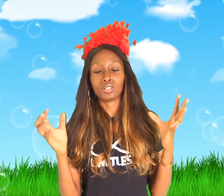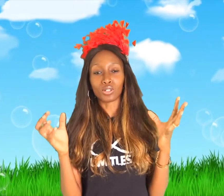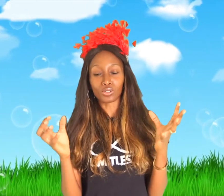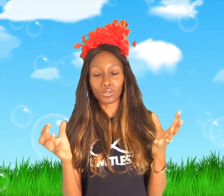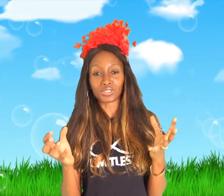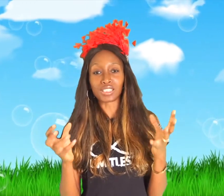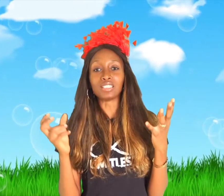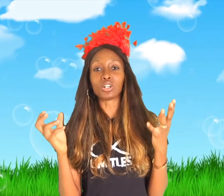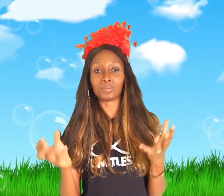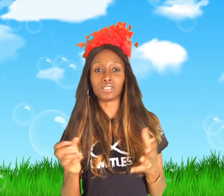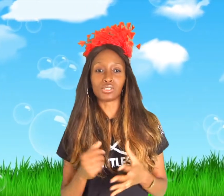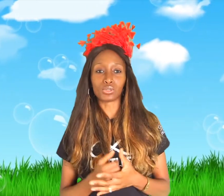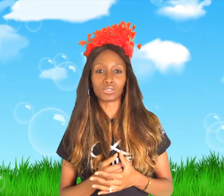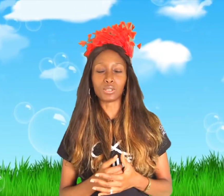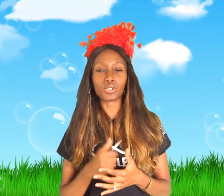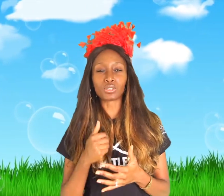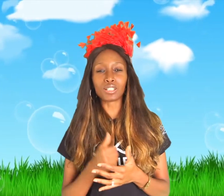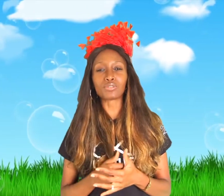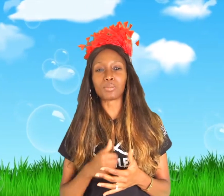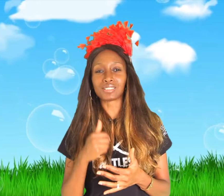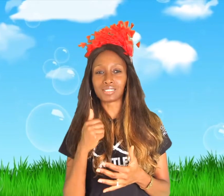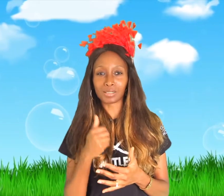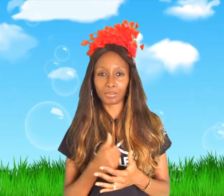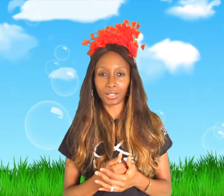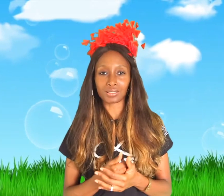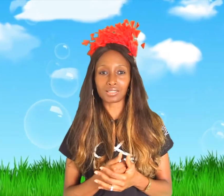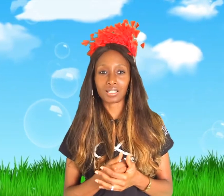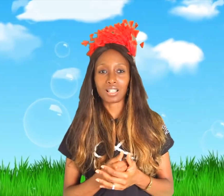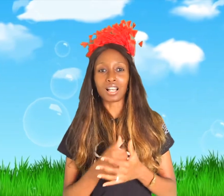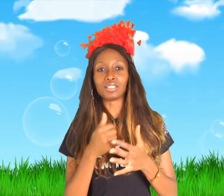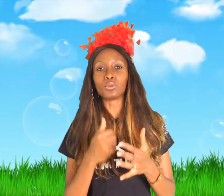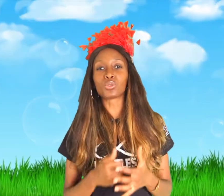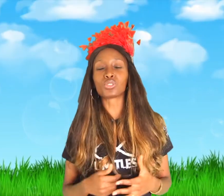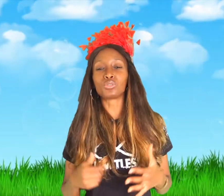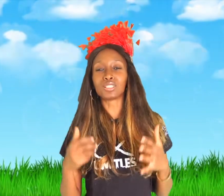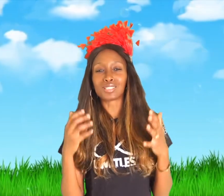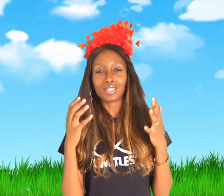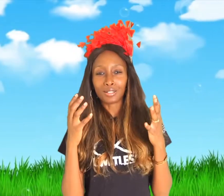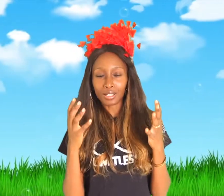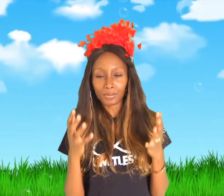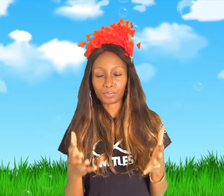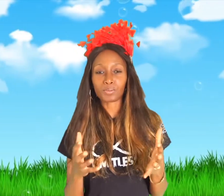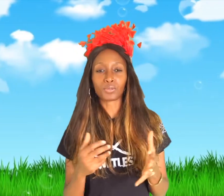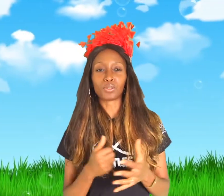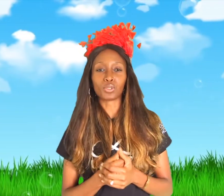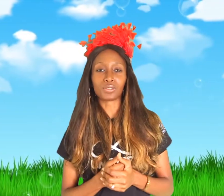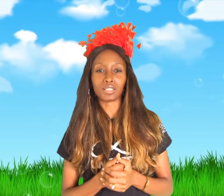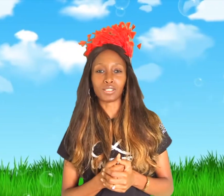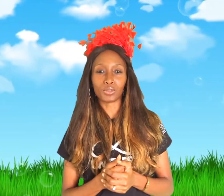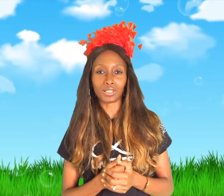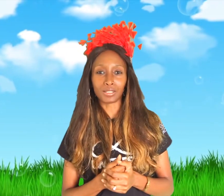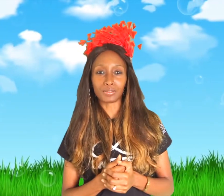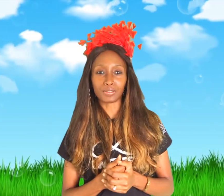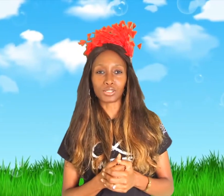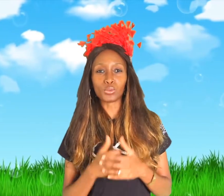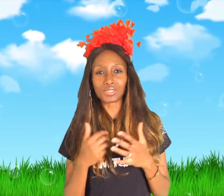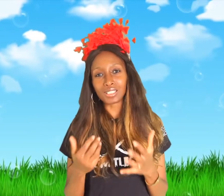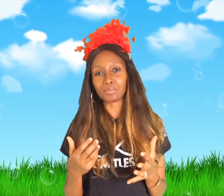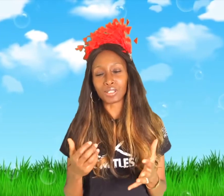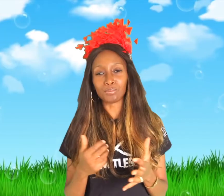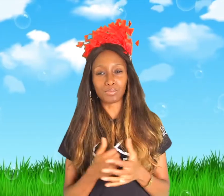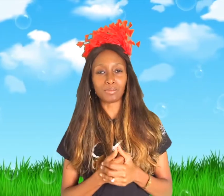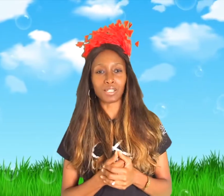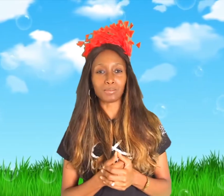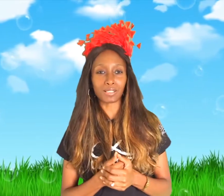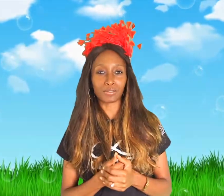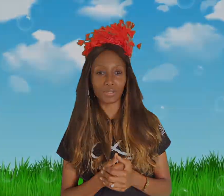form of saying combination. He will create from existing parts, and he will also create from nothing in your life, and you will